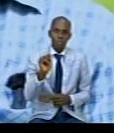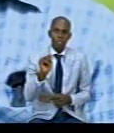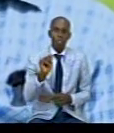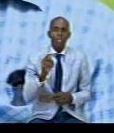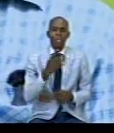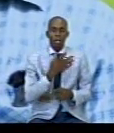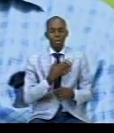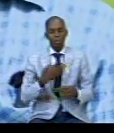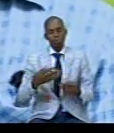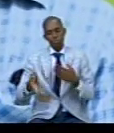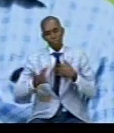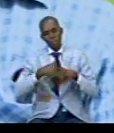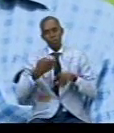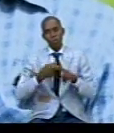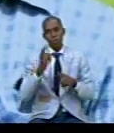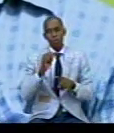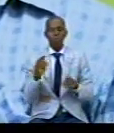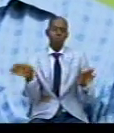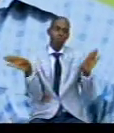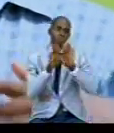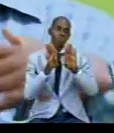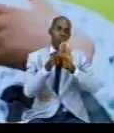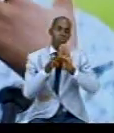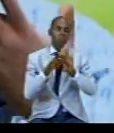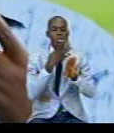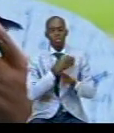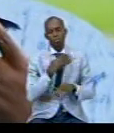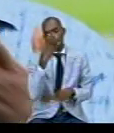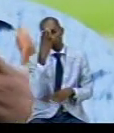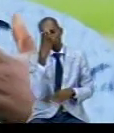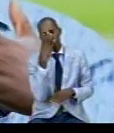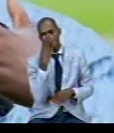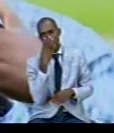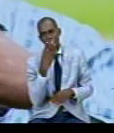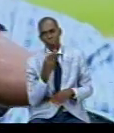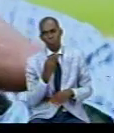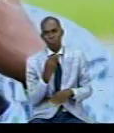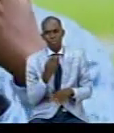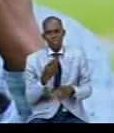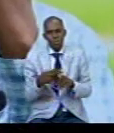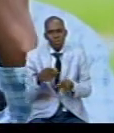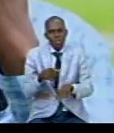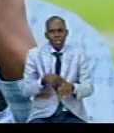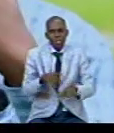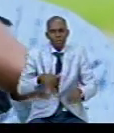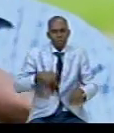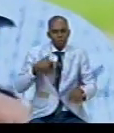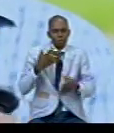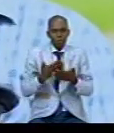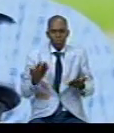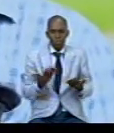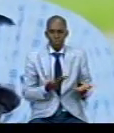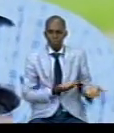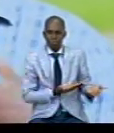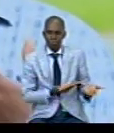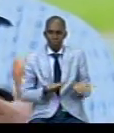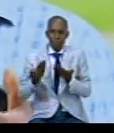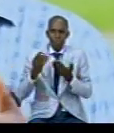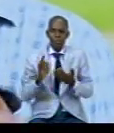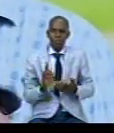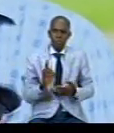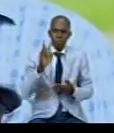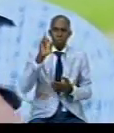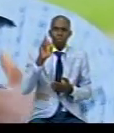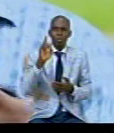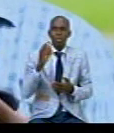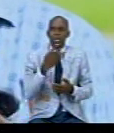lie down. In no time, I felt something trying to lift me up. And I stood up.